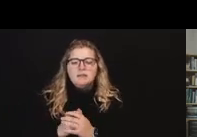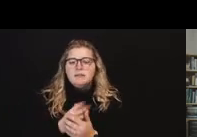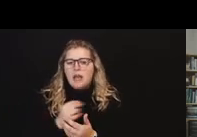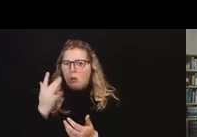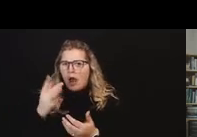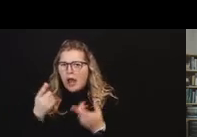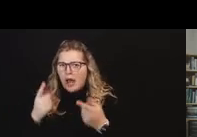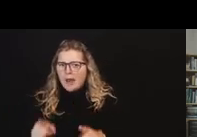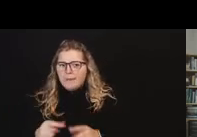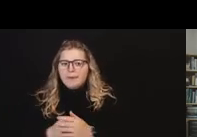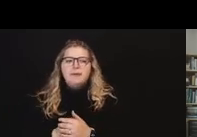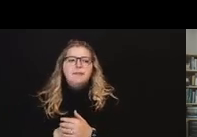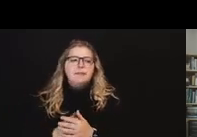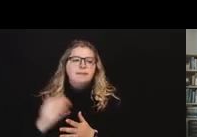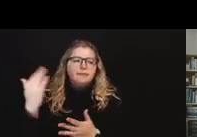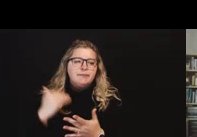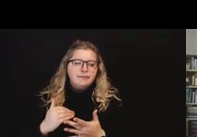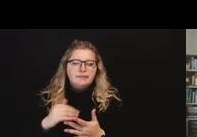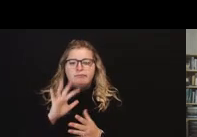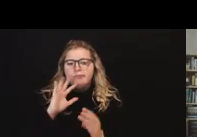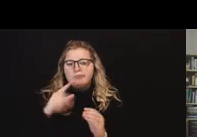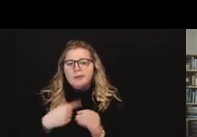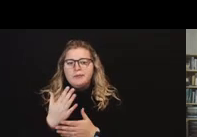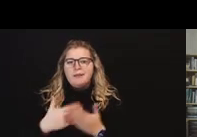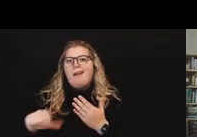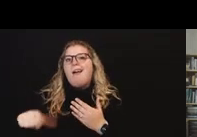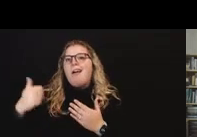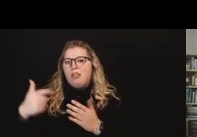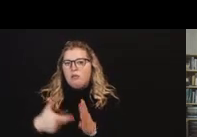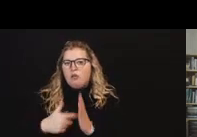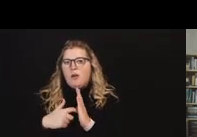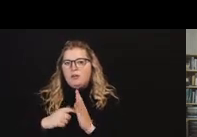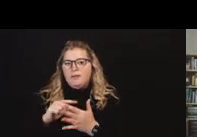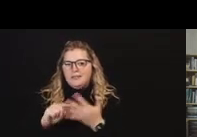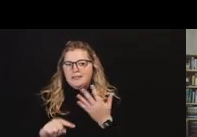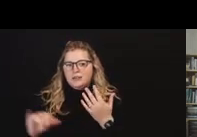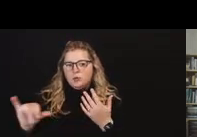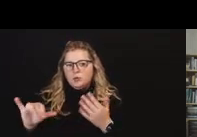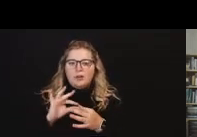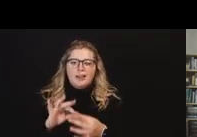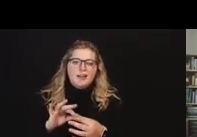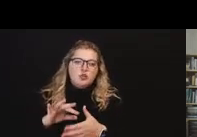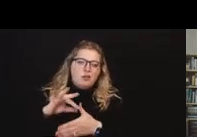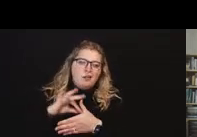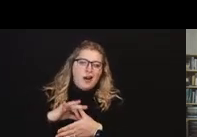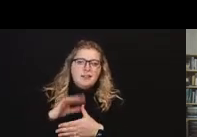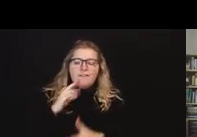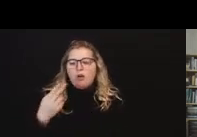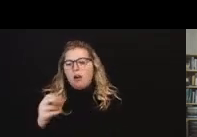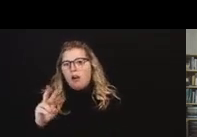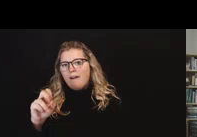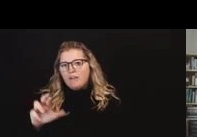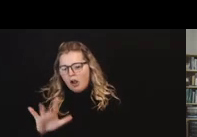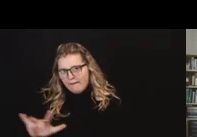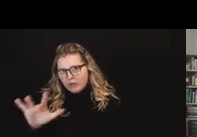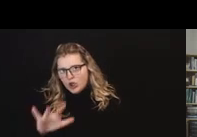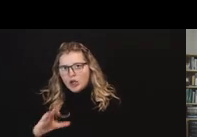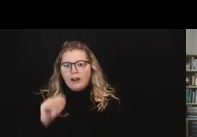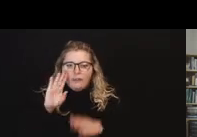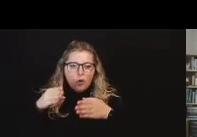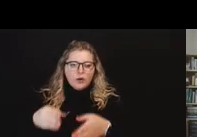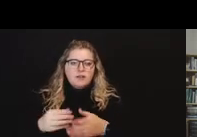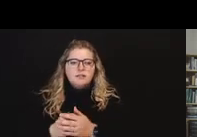occur. And then we'll talk about some additional requirements related to content on hover and focus. There's one called